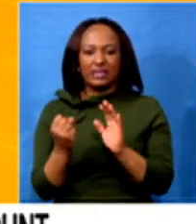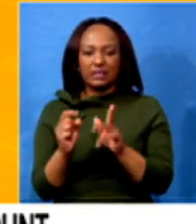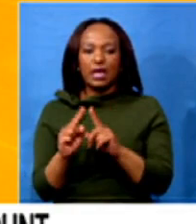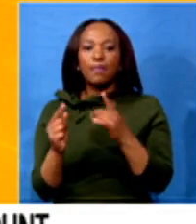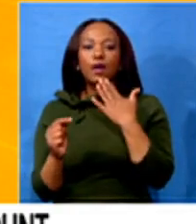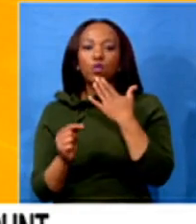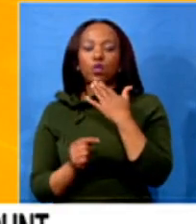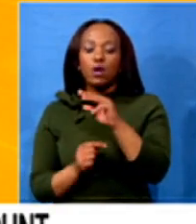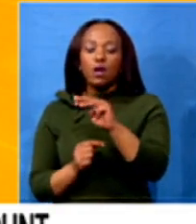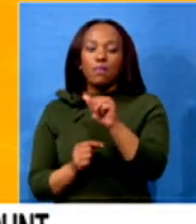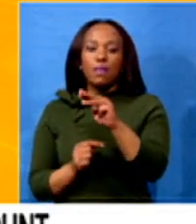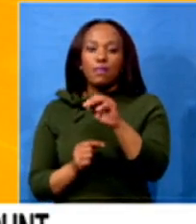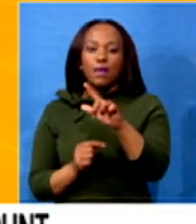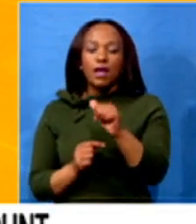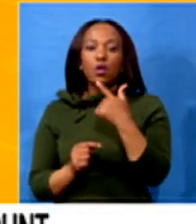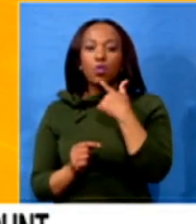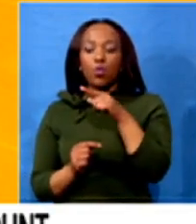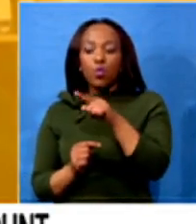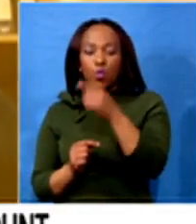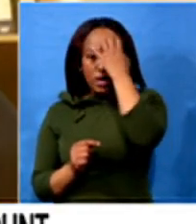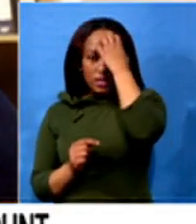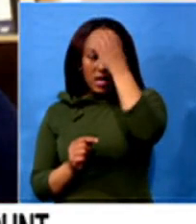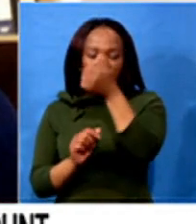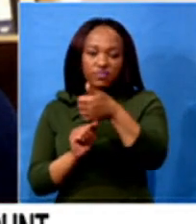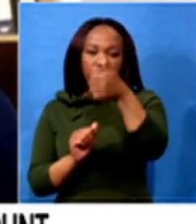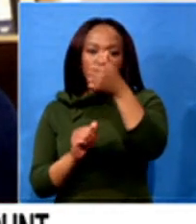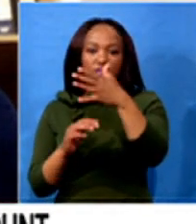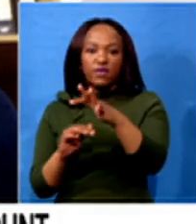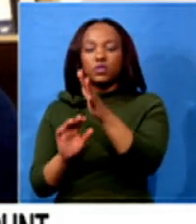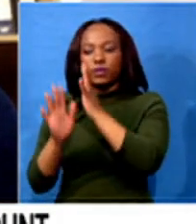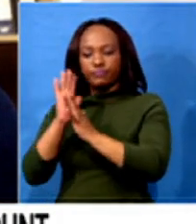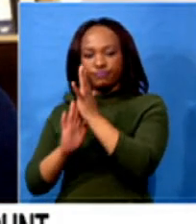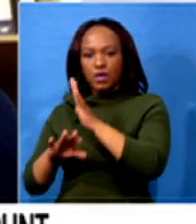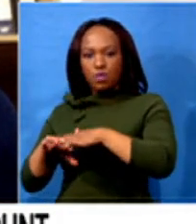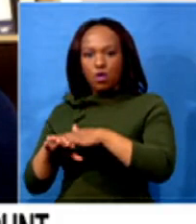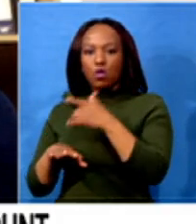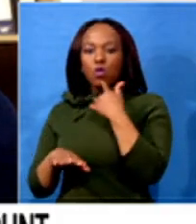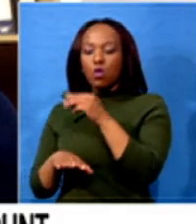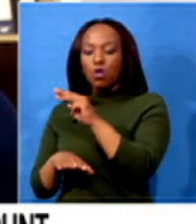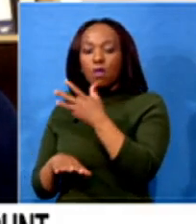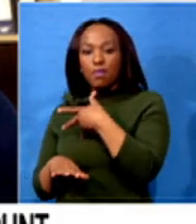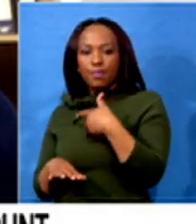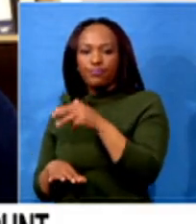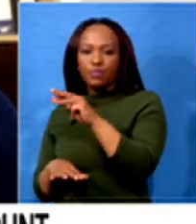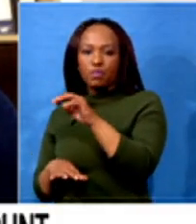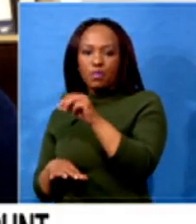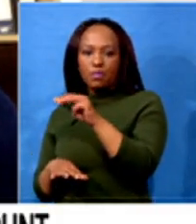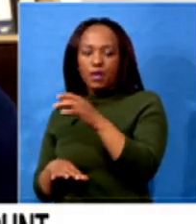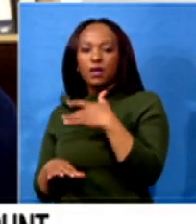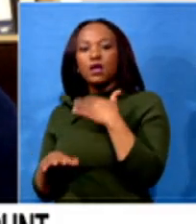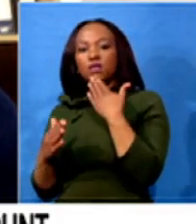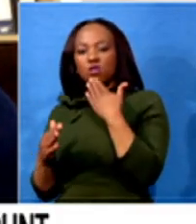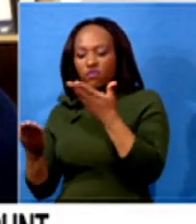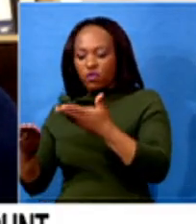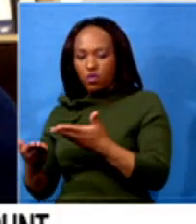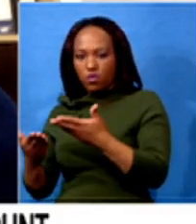Executive Officer of the South African Social Security Agency, joins us now to tell us more about this. Ms. Memela, thanks so much for your time. Welcome to Morning Live